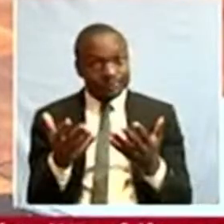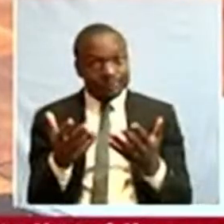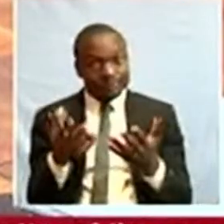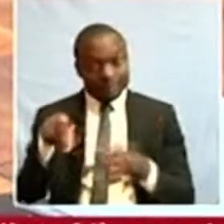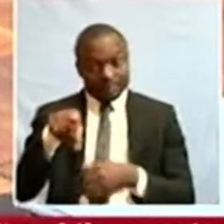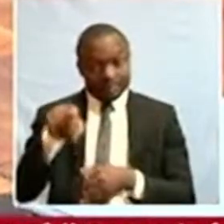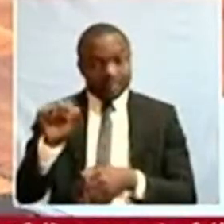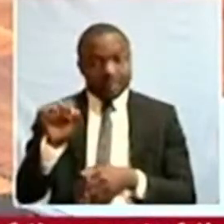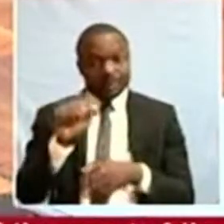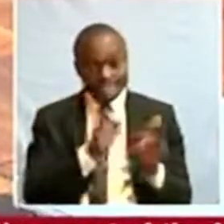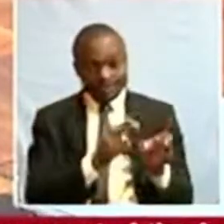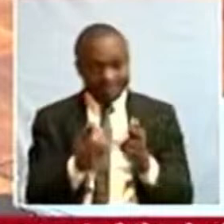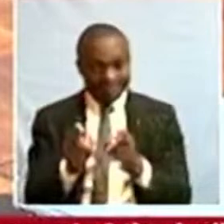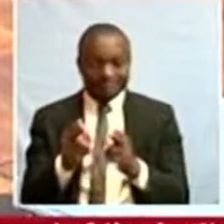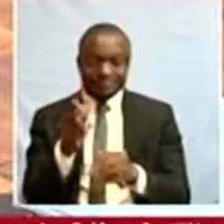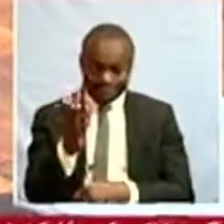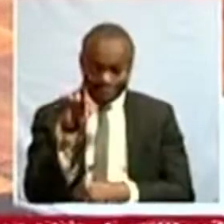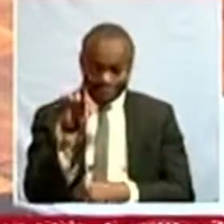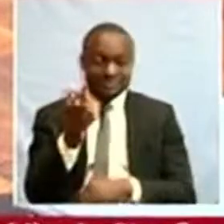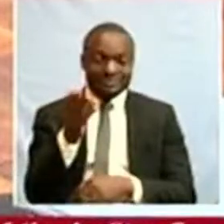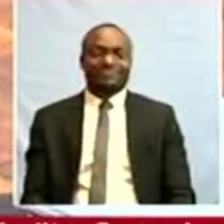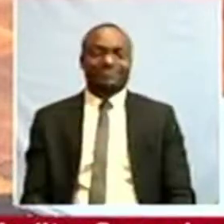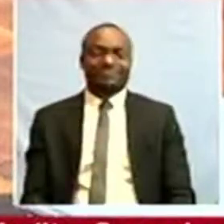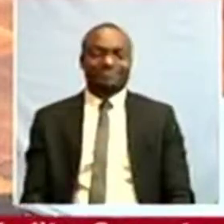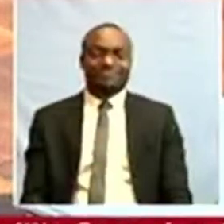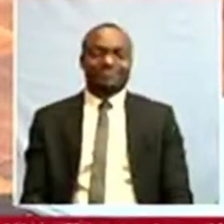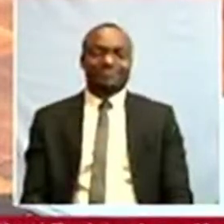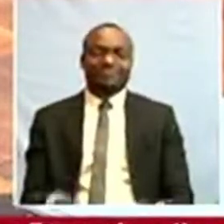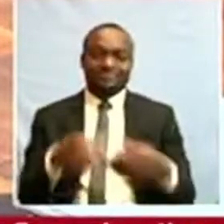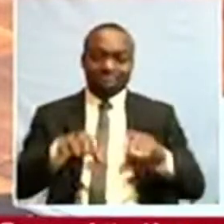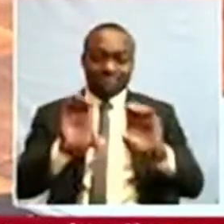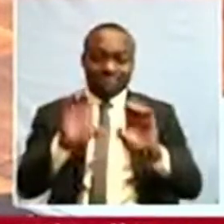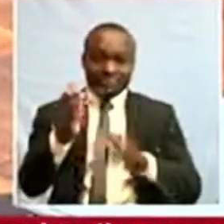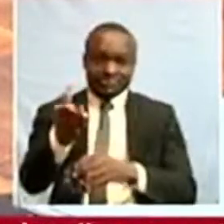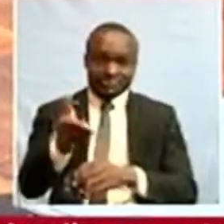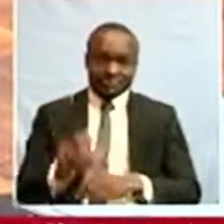Controlling officer's response to that effect. Yeah, so we can proceed.